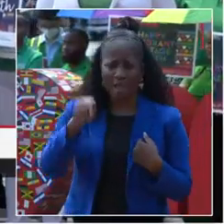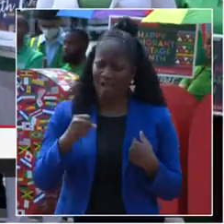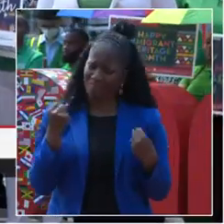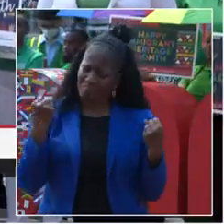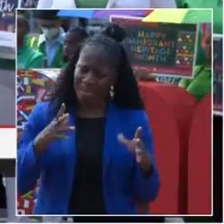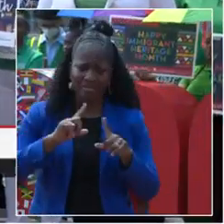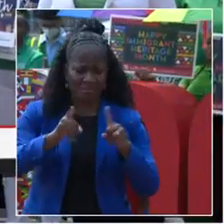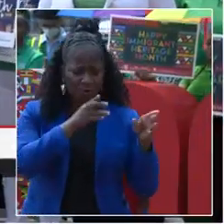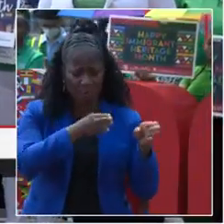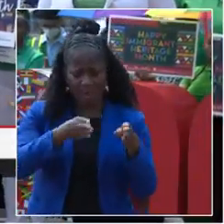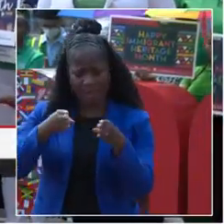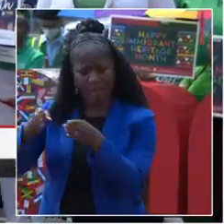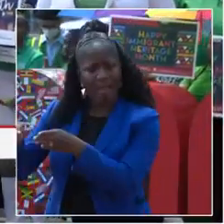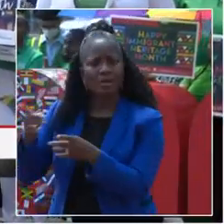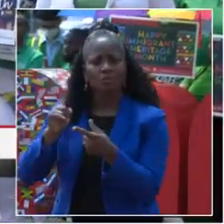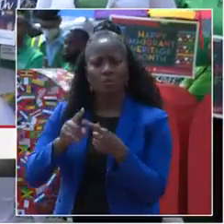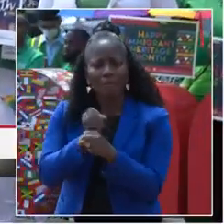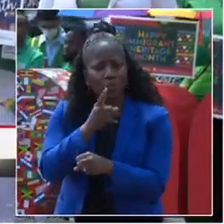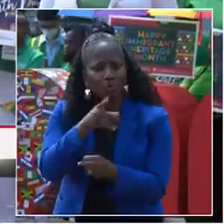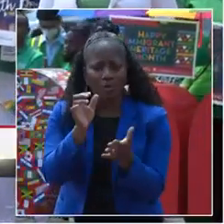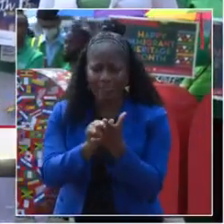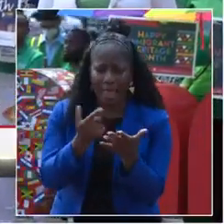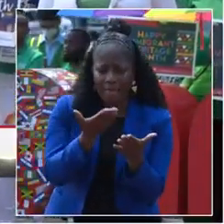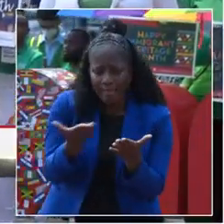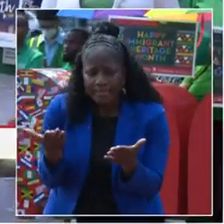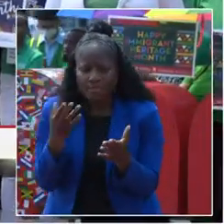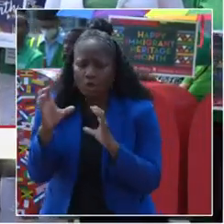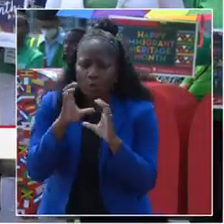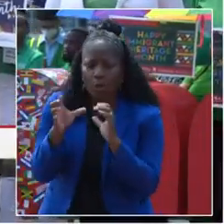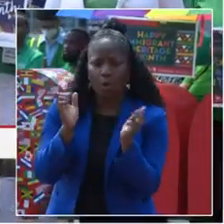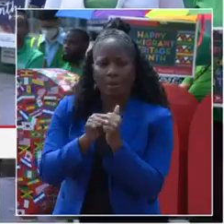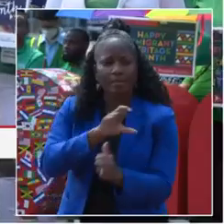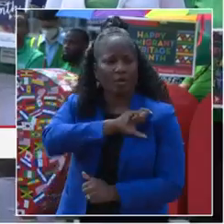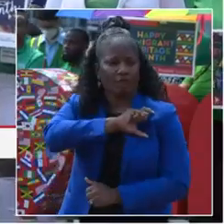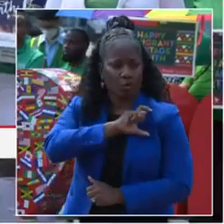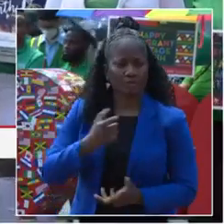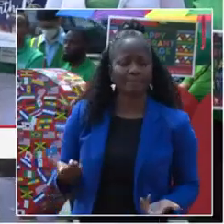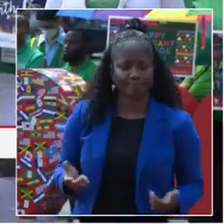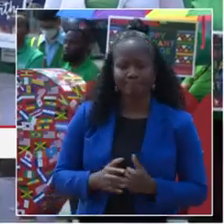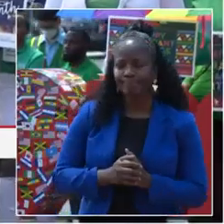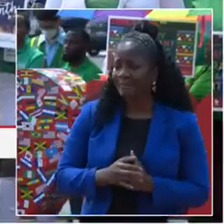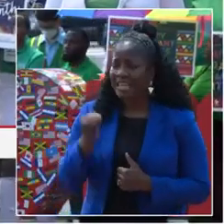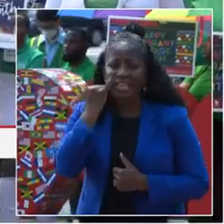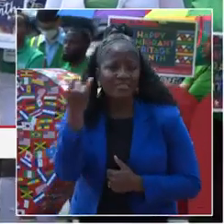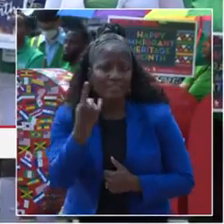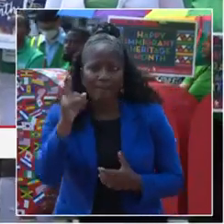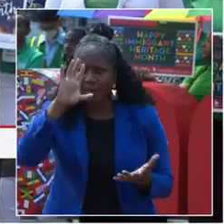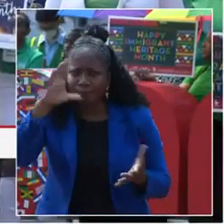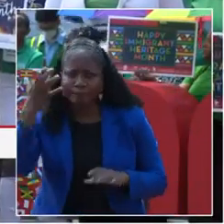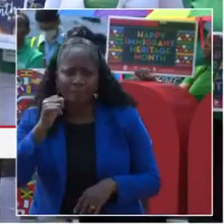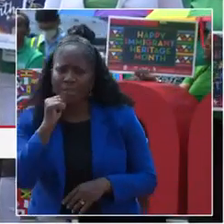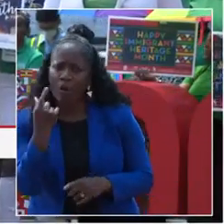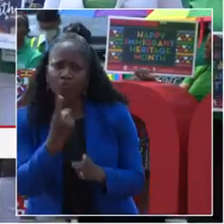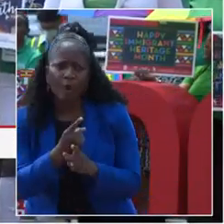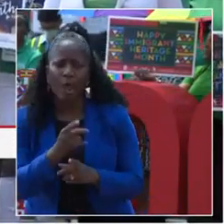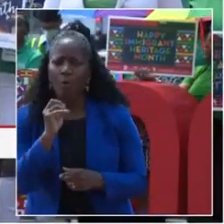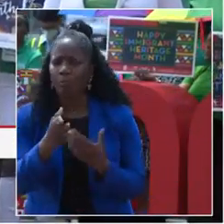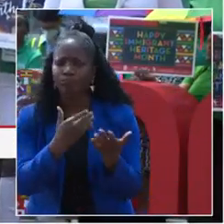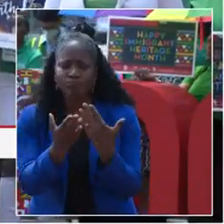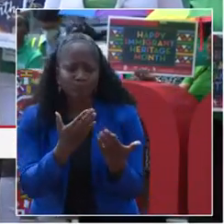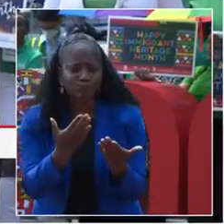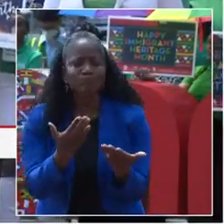multiple avenues of making sure that things get communicated to law enforcement if there is something that looks out of place to